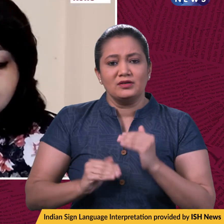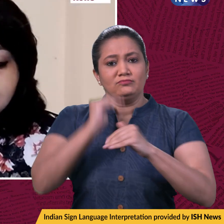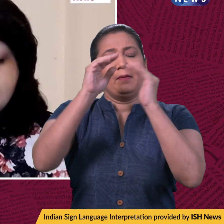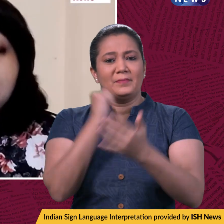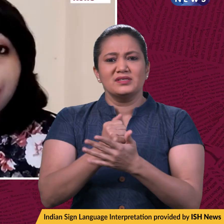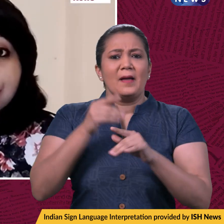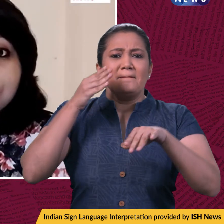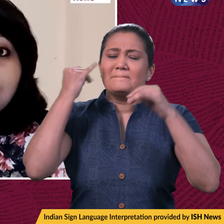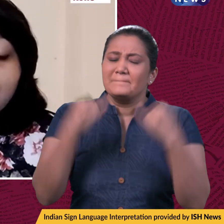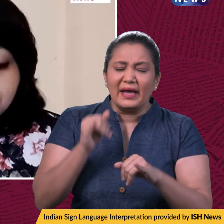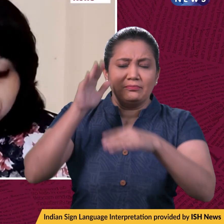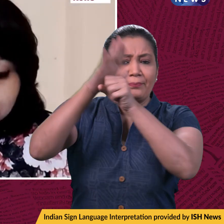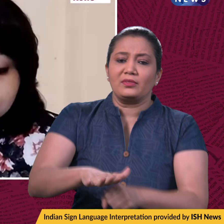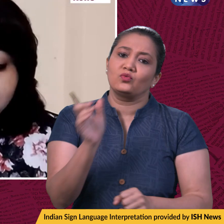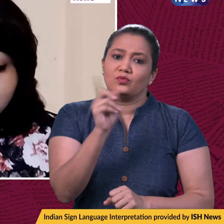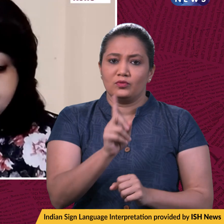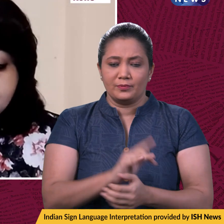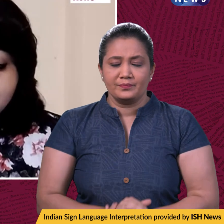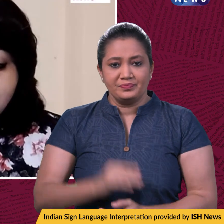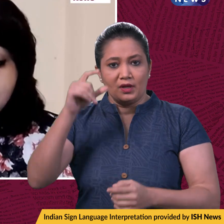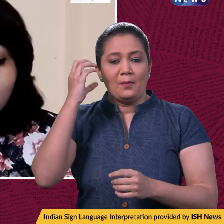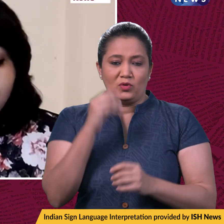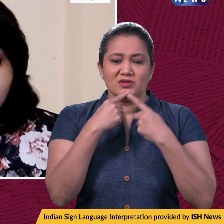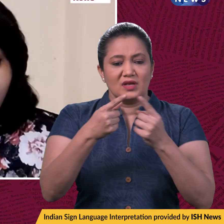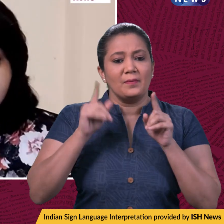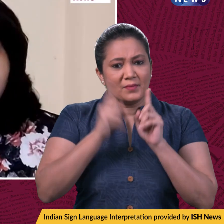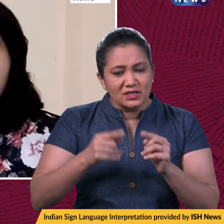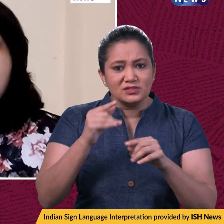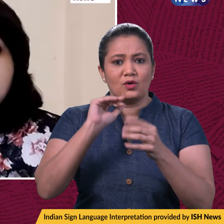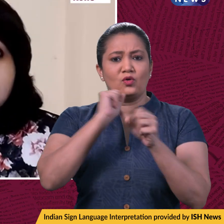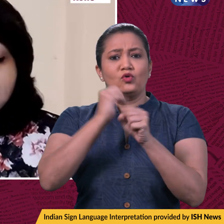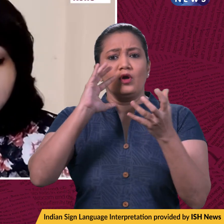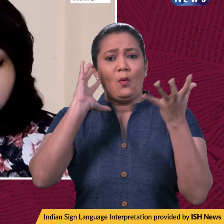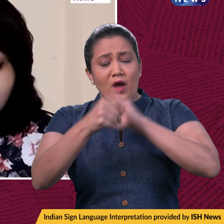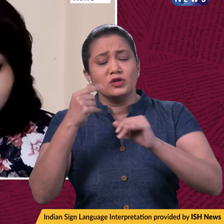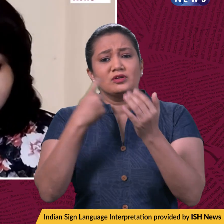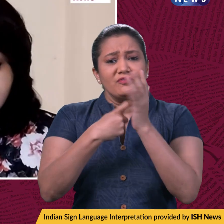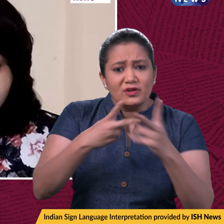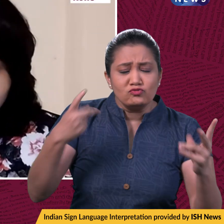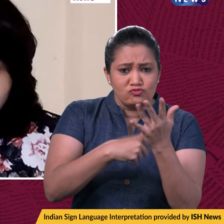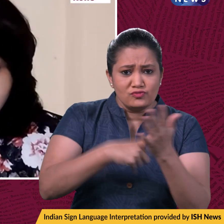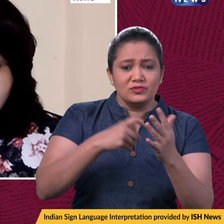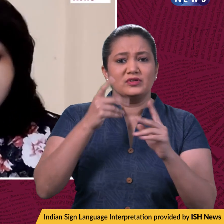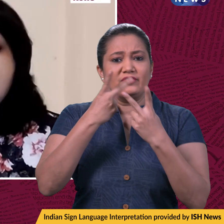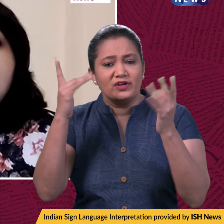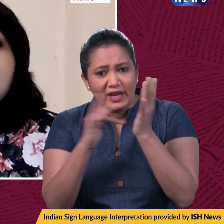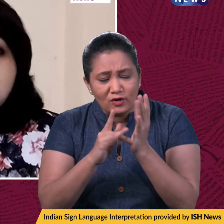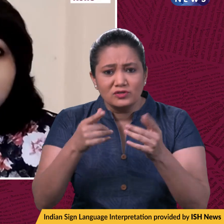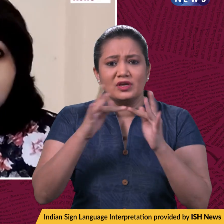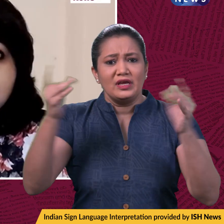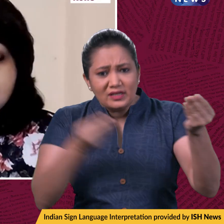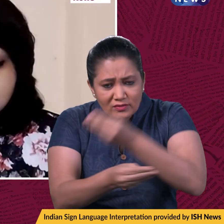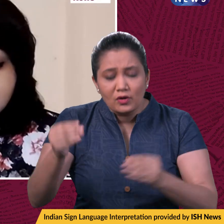PM Modi said, and I quote, we must jointly shape global norms for emerging technologies like social media